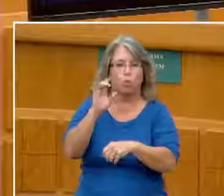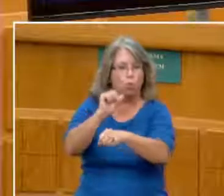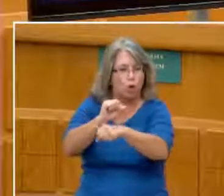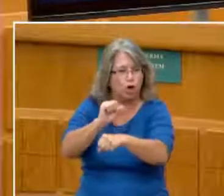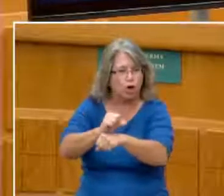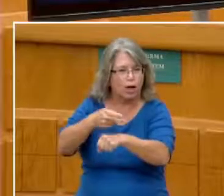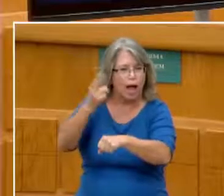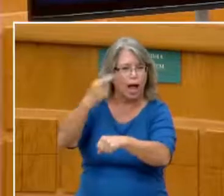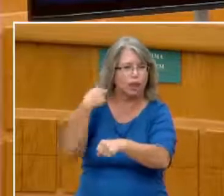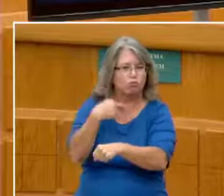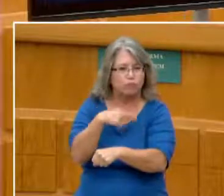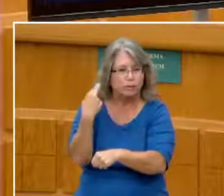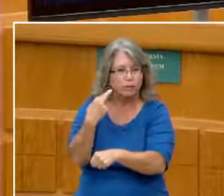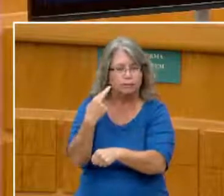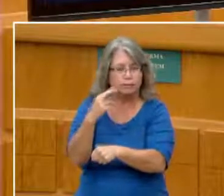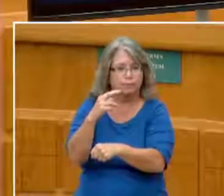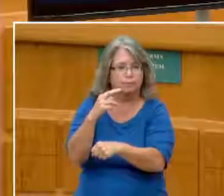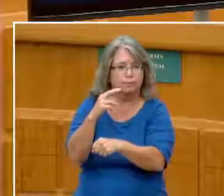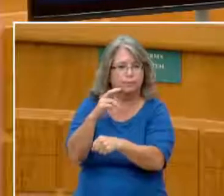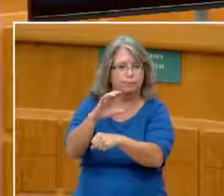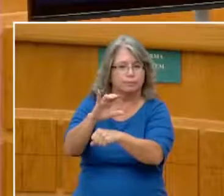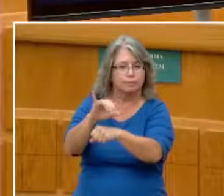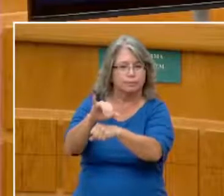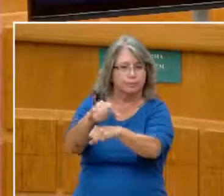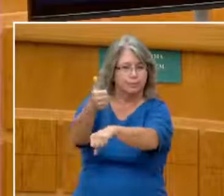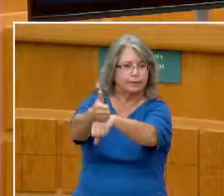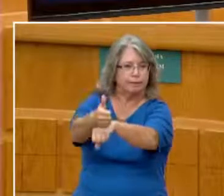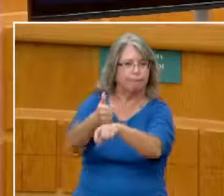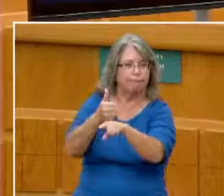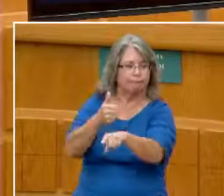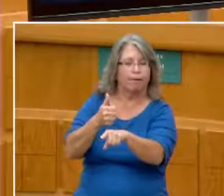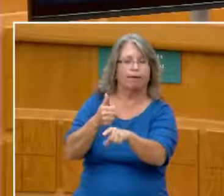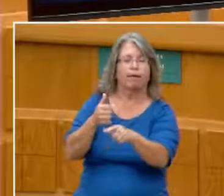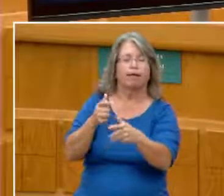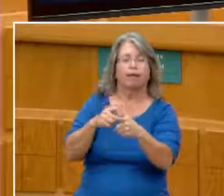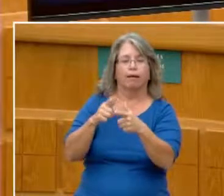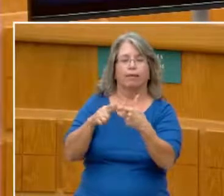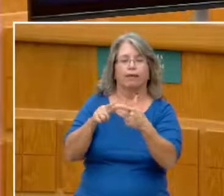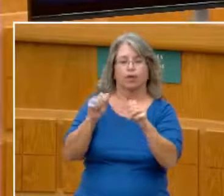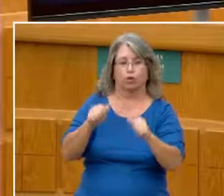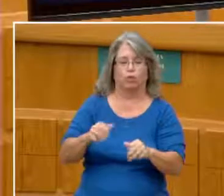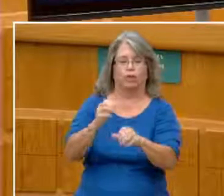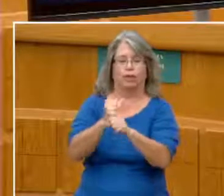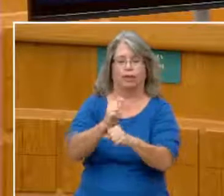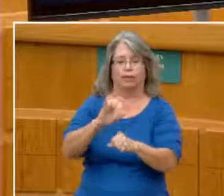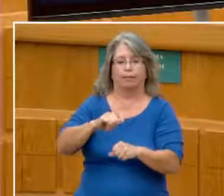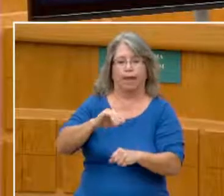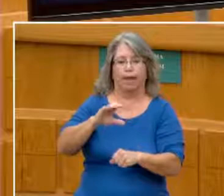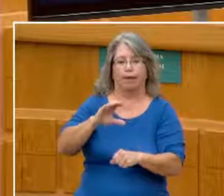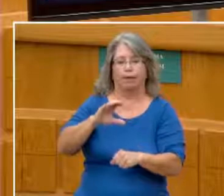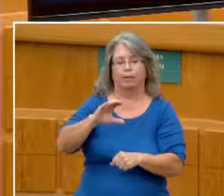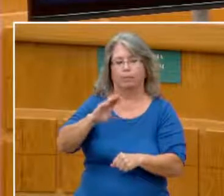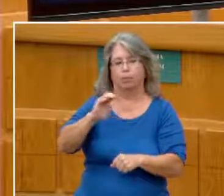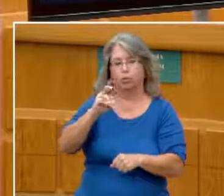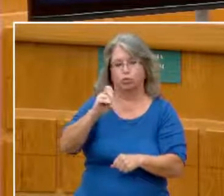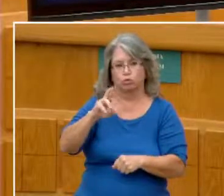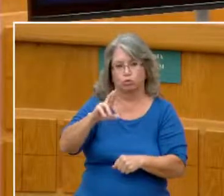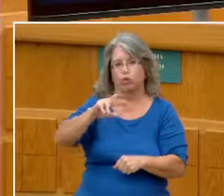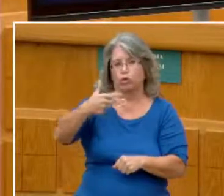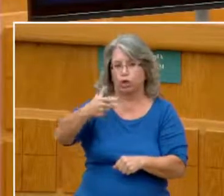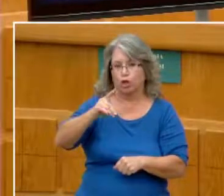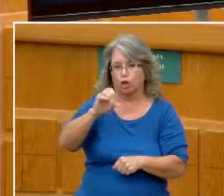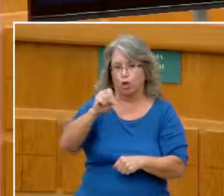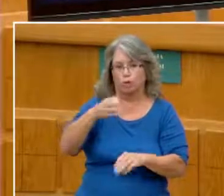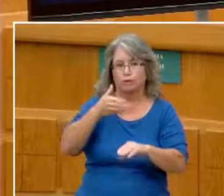them eligible to receive the booster dose 6 months after receiving their second dose. So here's how this one